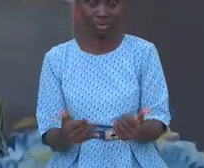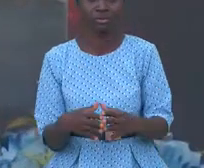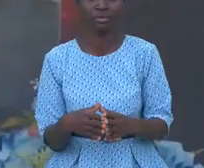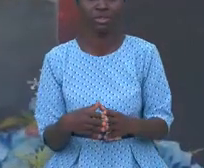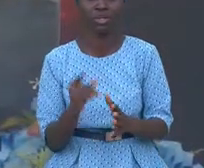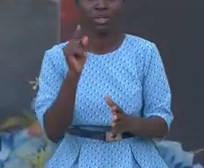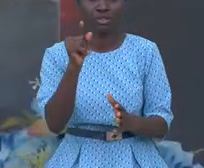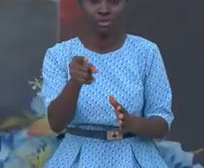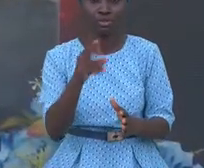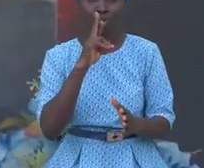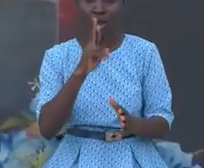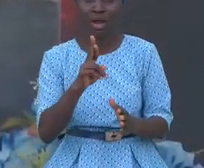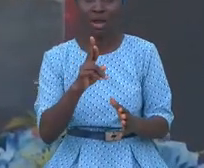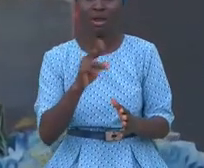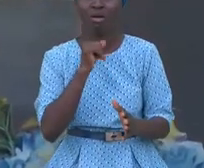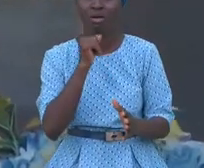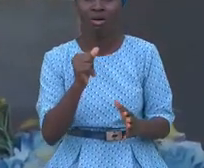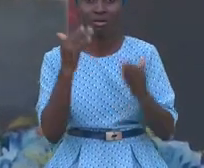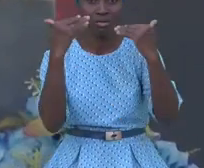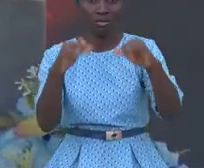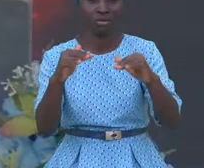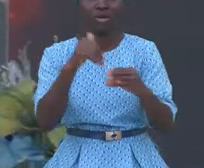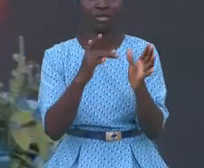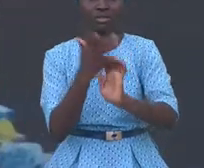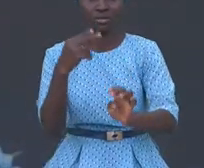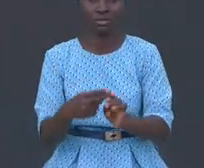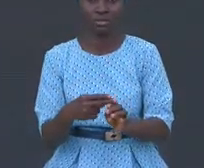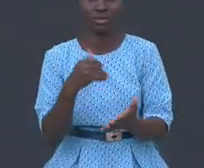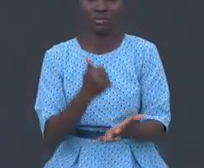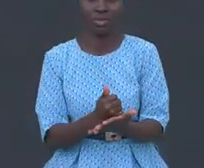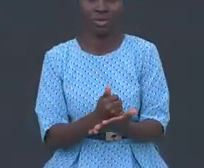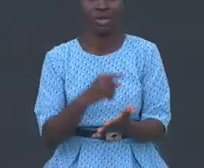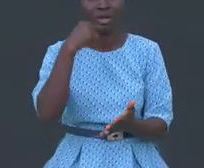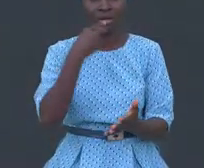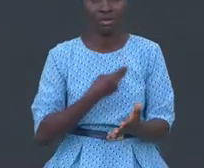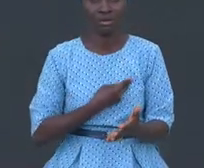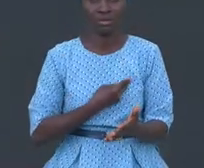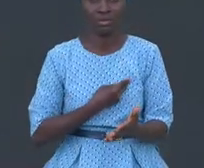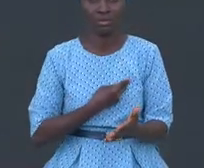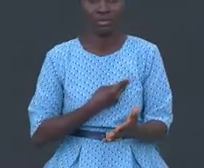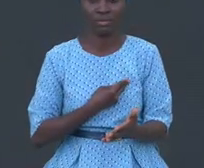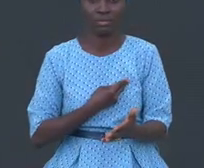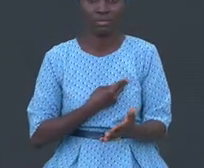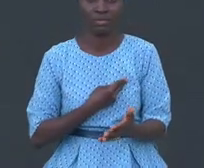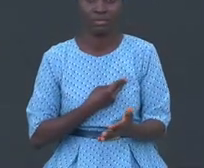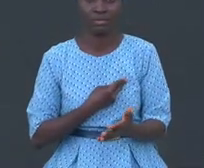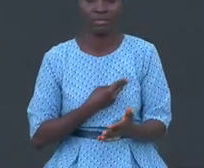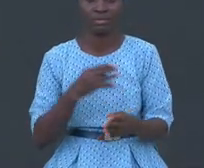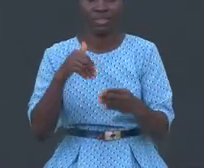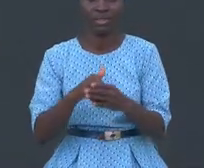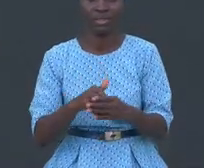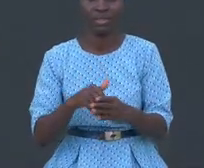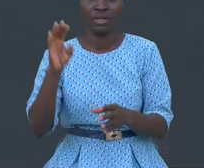You'll be unlimited in Jesus' name. It tells us in